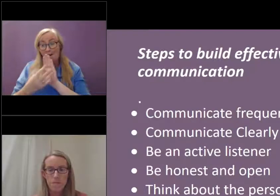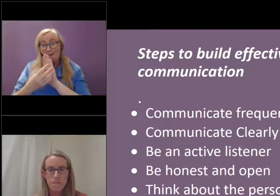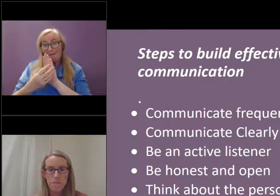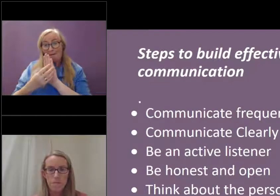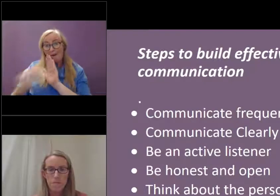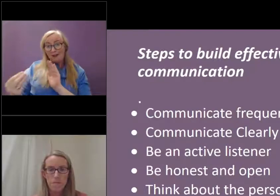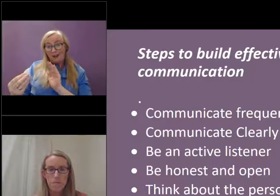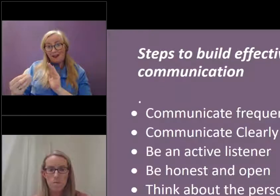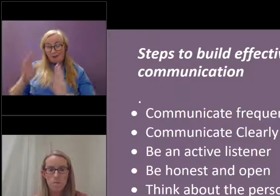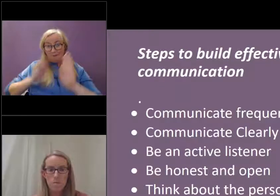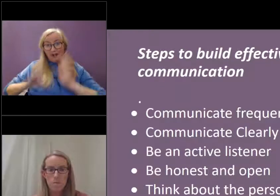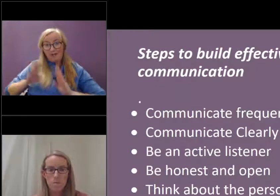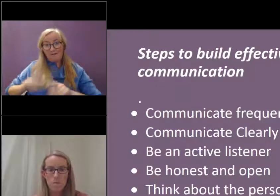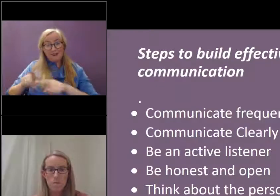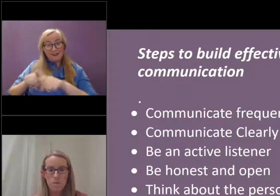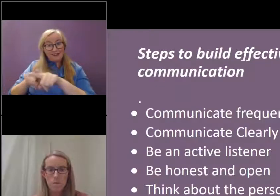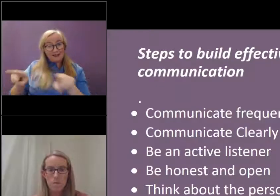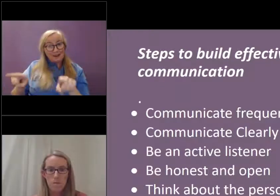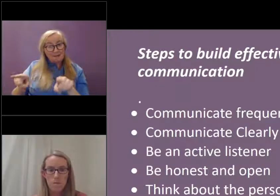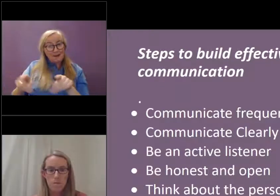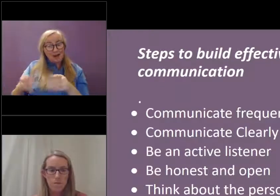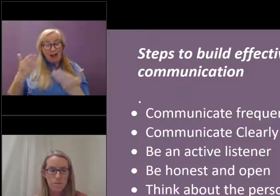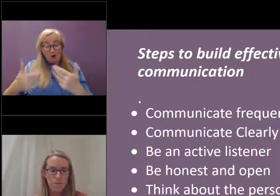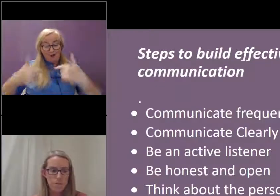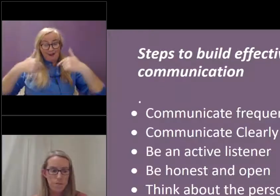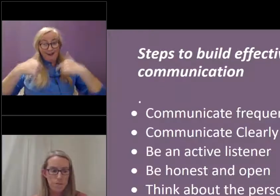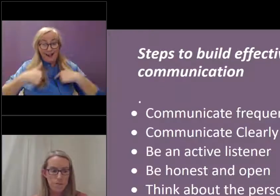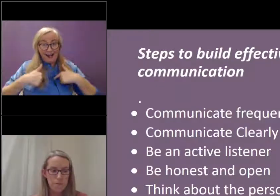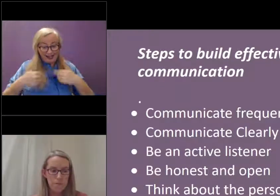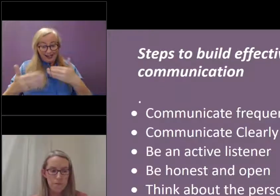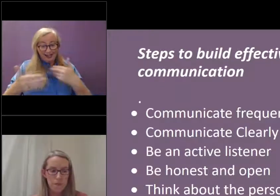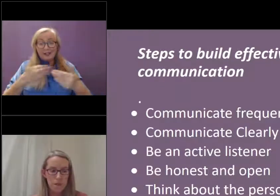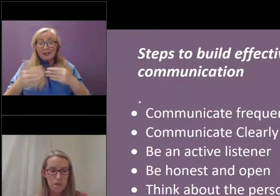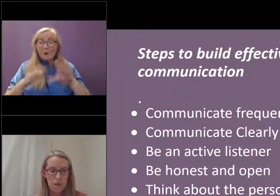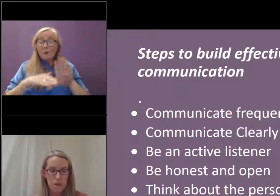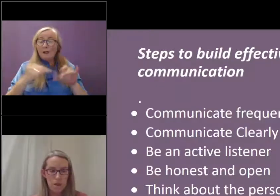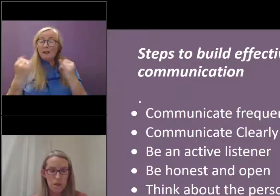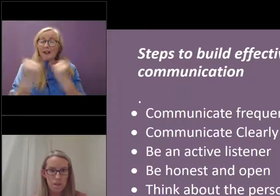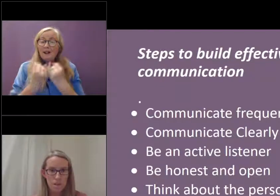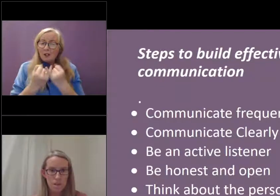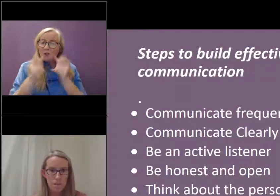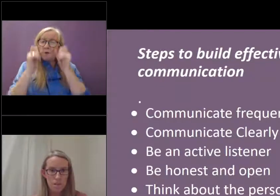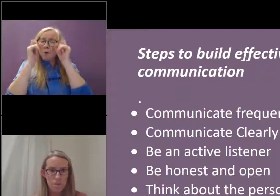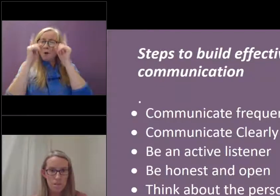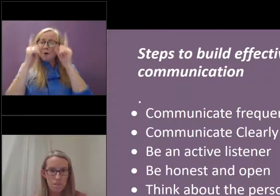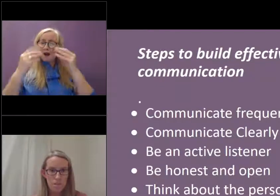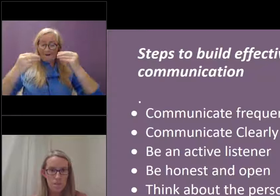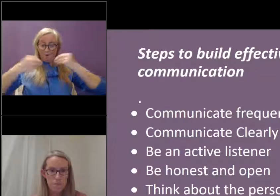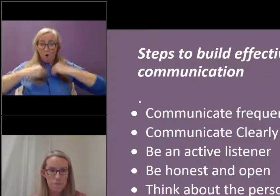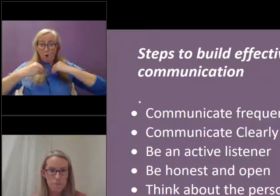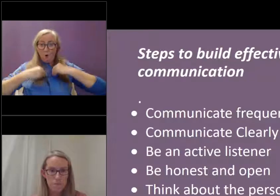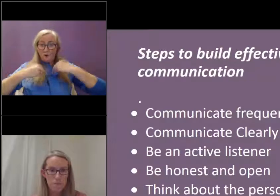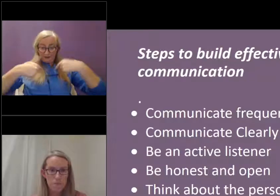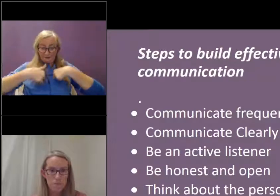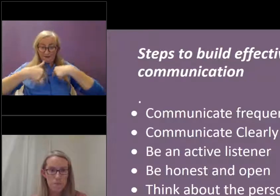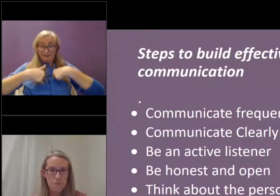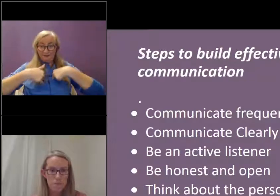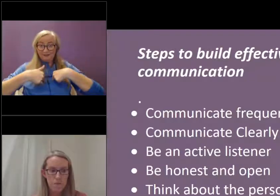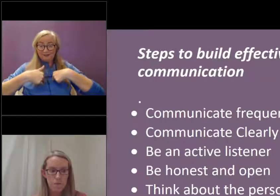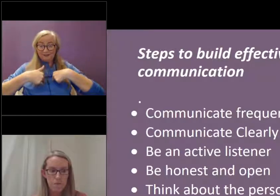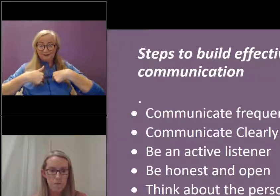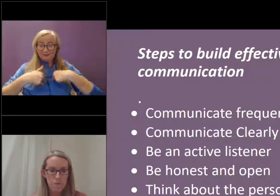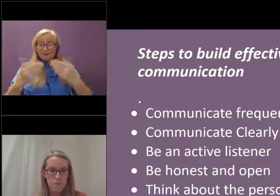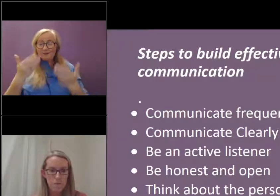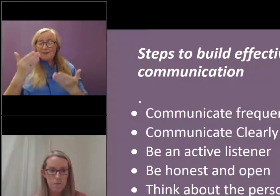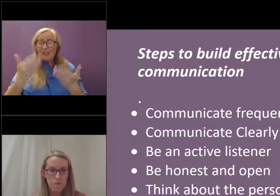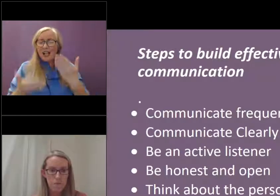person how to deal with conflictual situations, and just being aware of your own processes, and how a